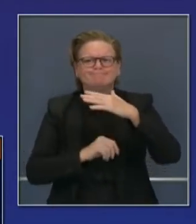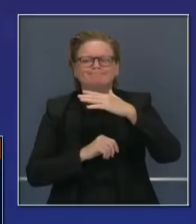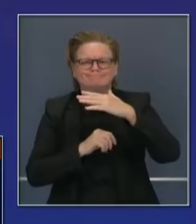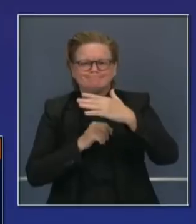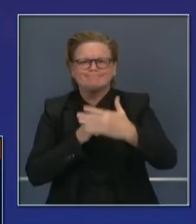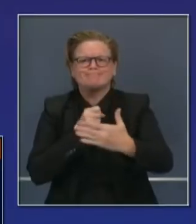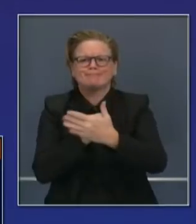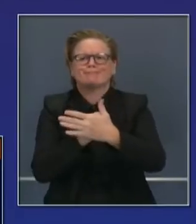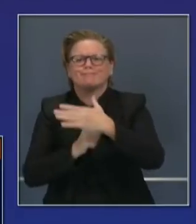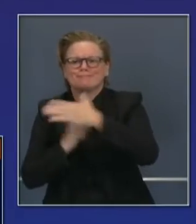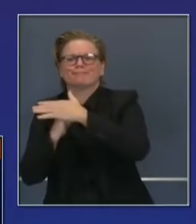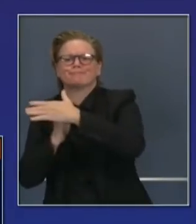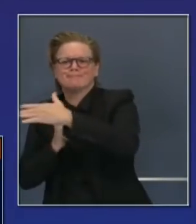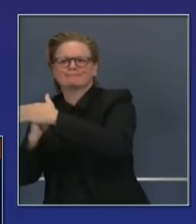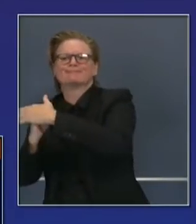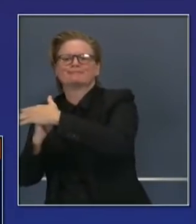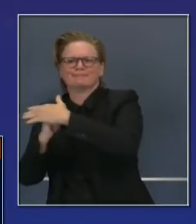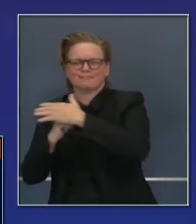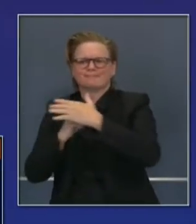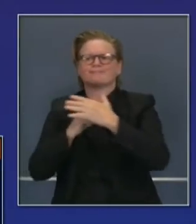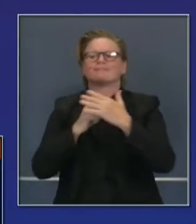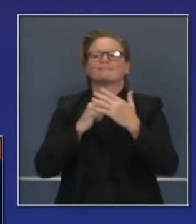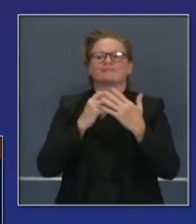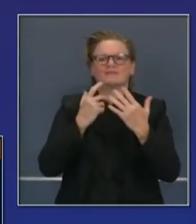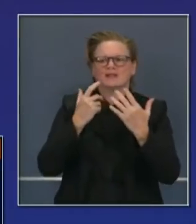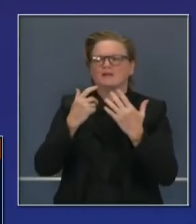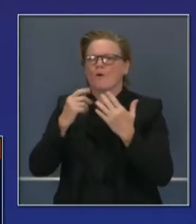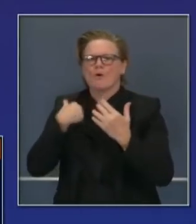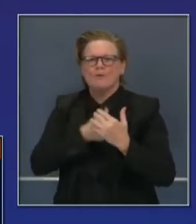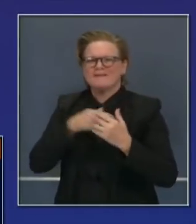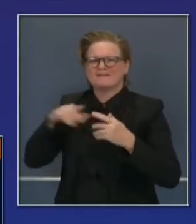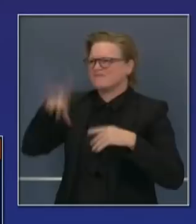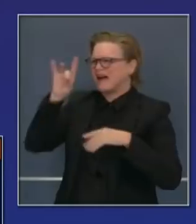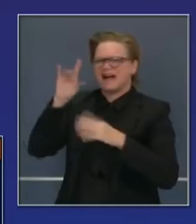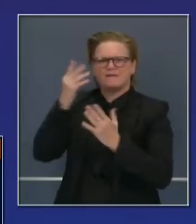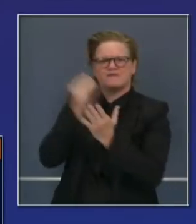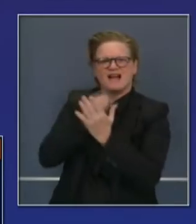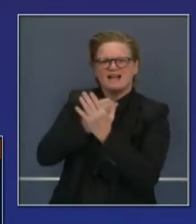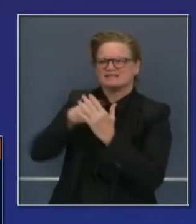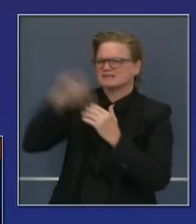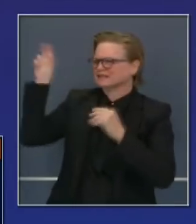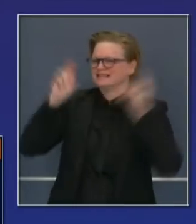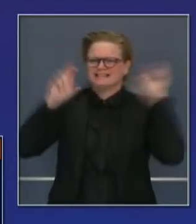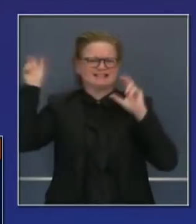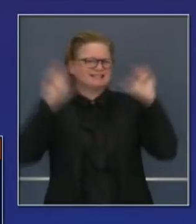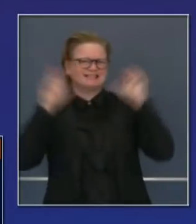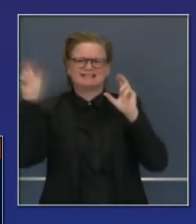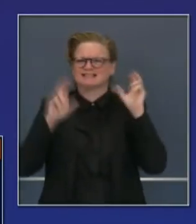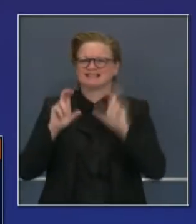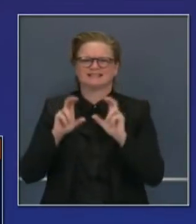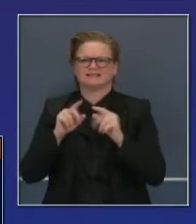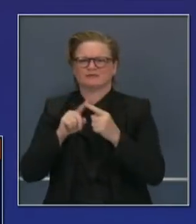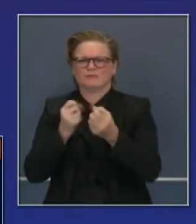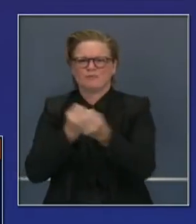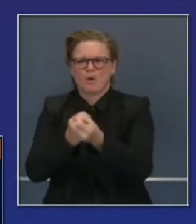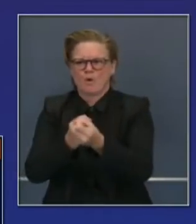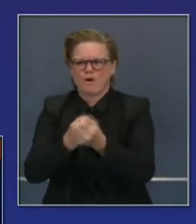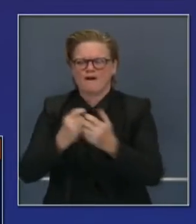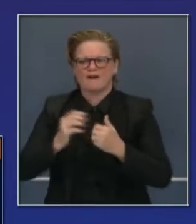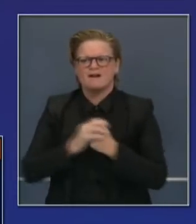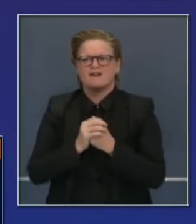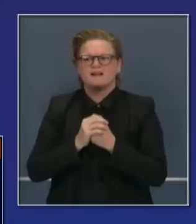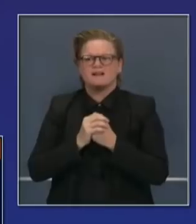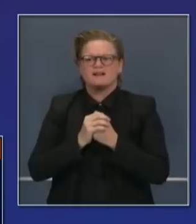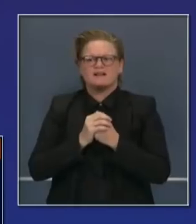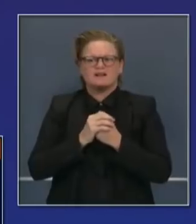to do to secure more support, more revenue, and provide for not only your business, but your family and your